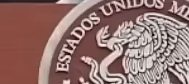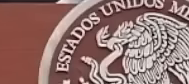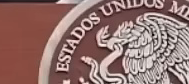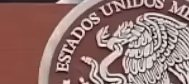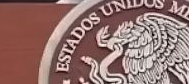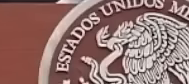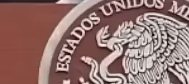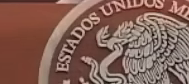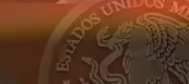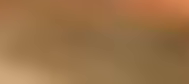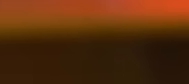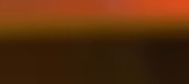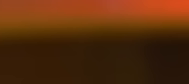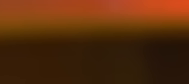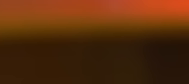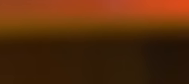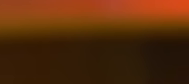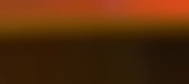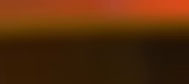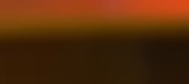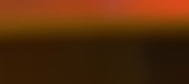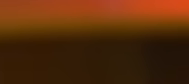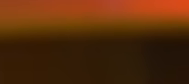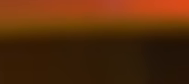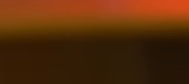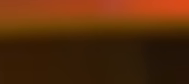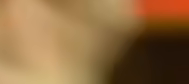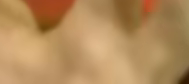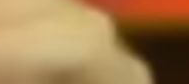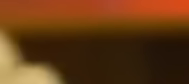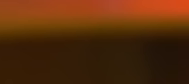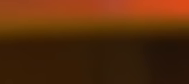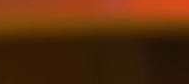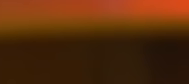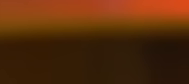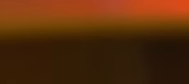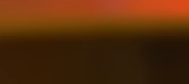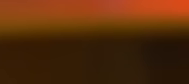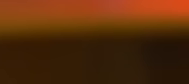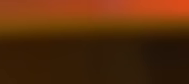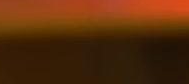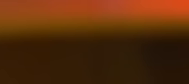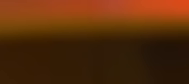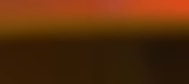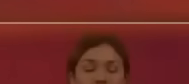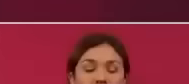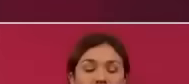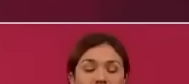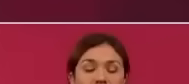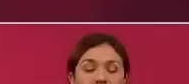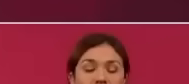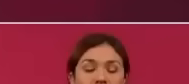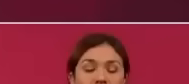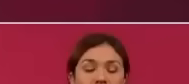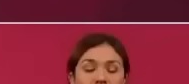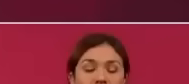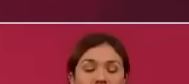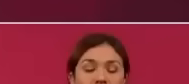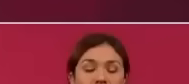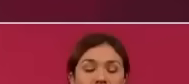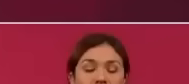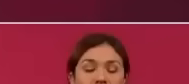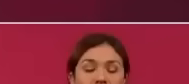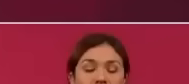that he said in the speech. So you can go check out the translation there, and I will read some parts of his speech later on here. I also